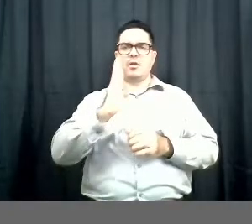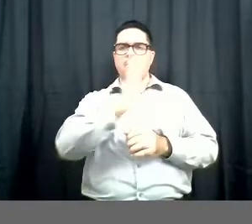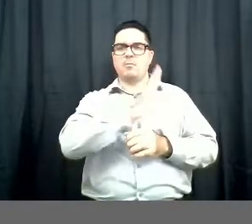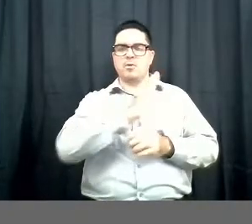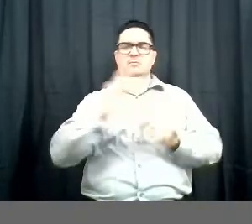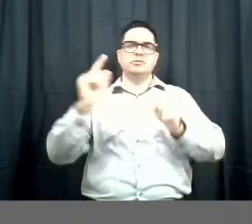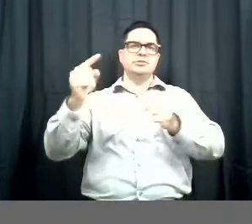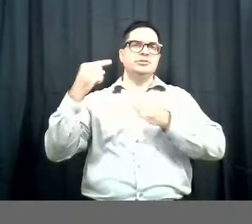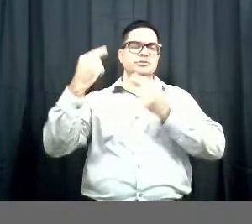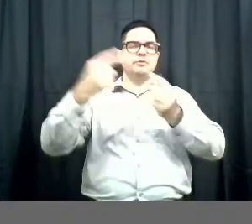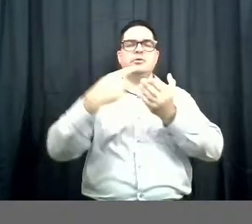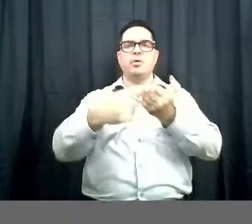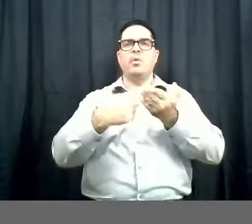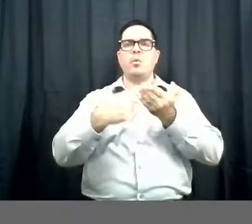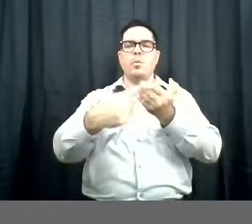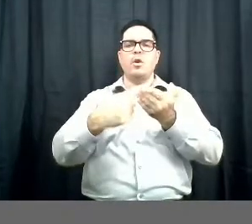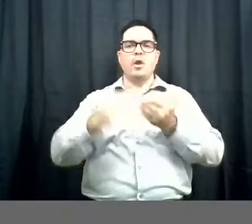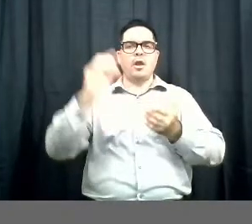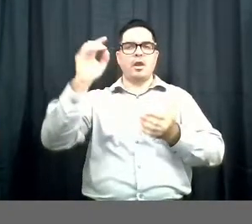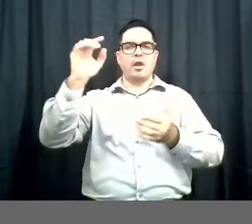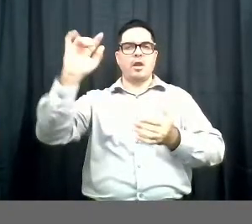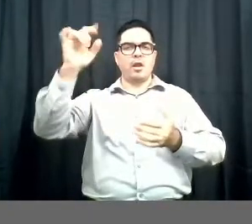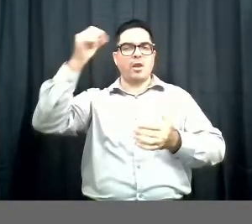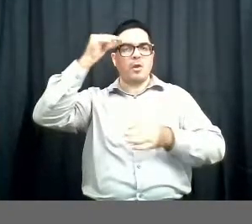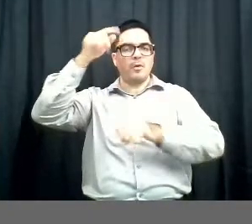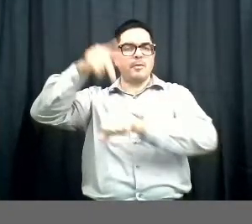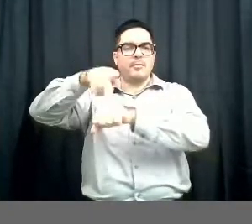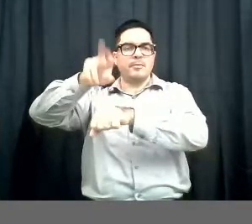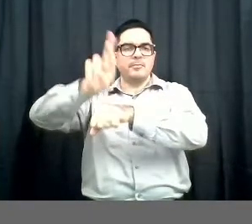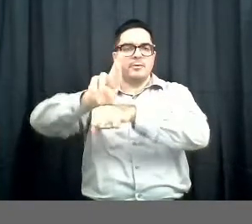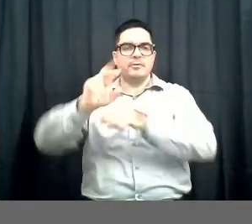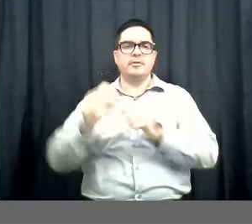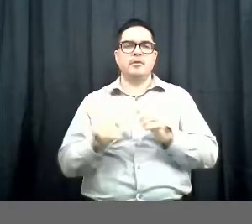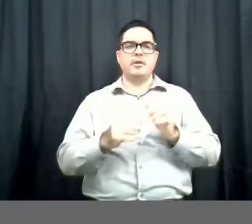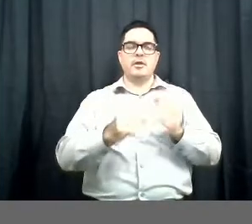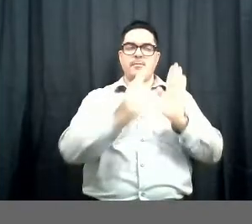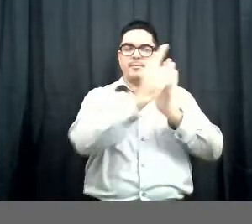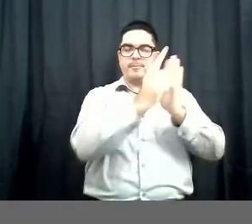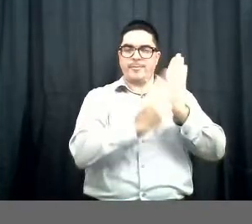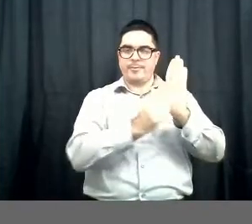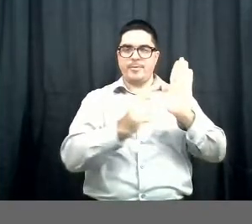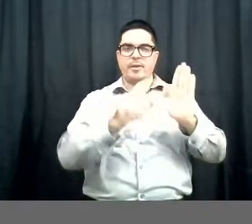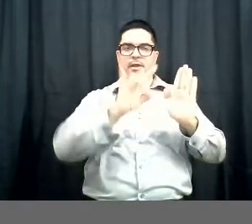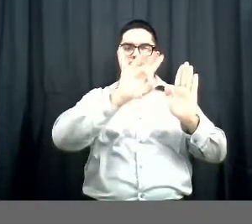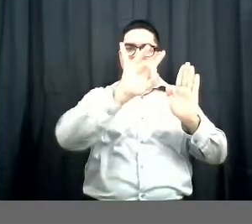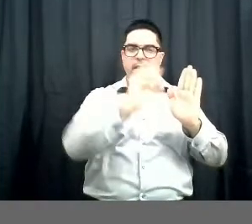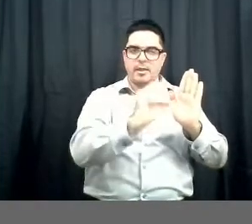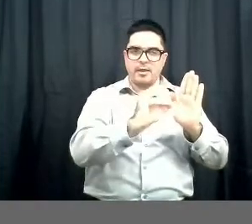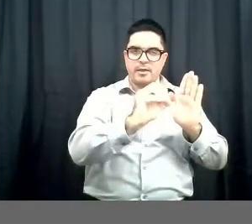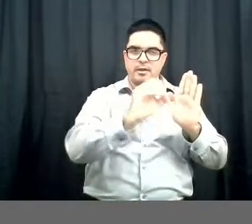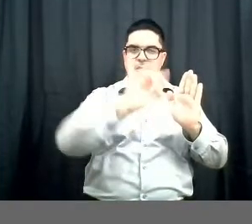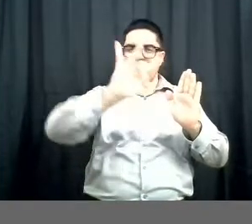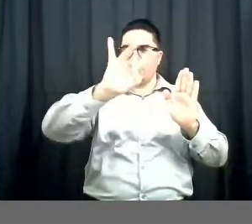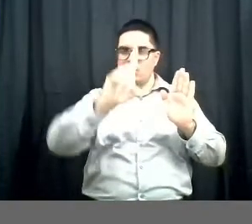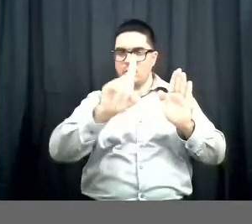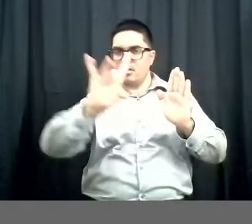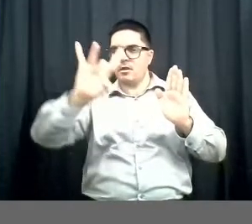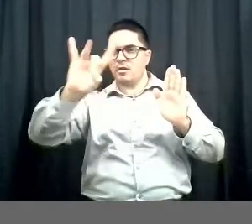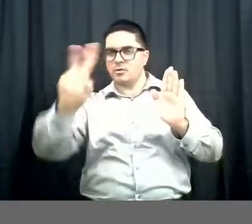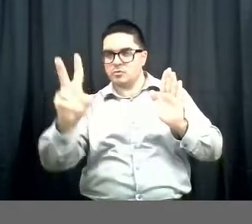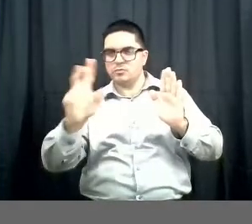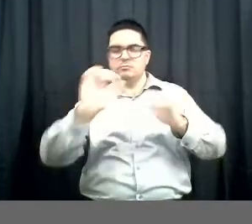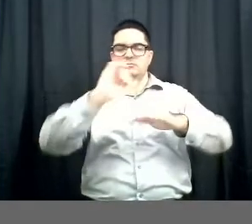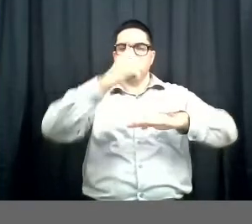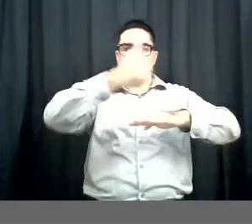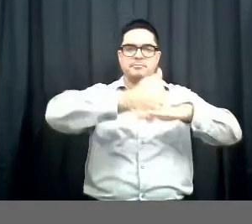dialogue with the government of Puerto Rico with regard to Acts 80, 81, and 82 as they were enacted late in June of